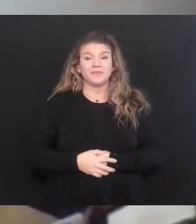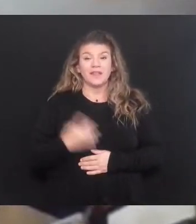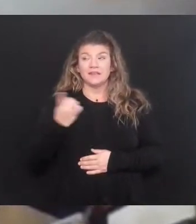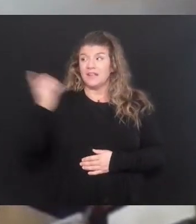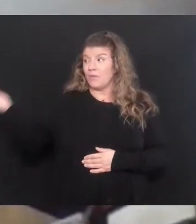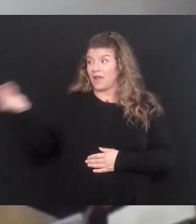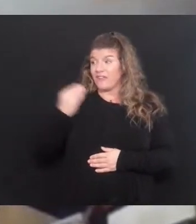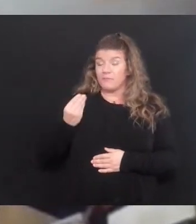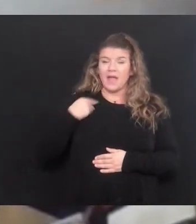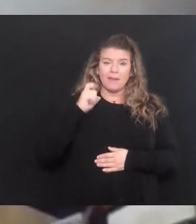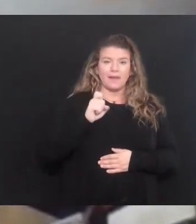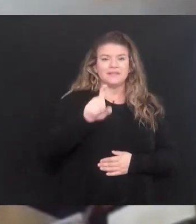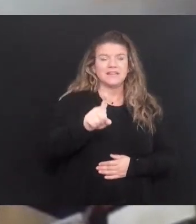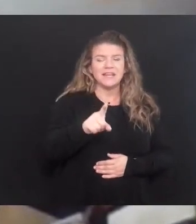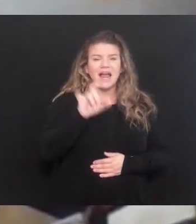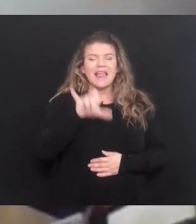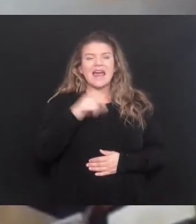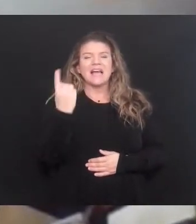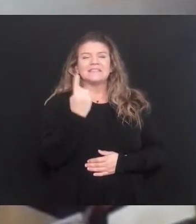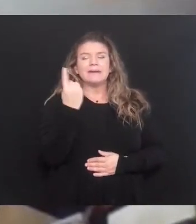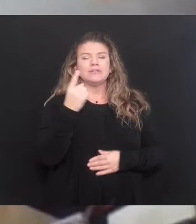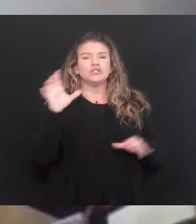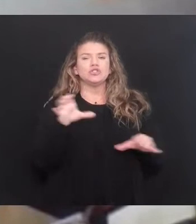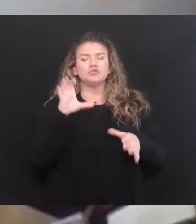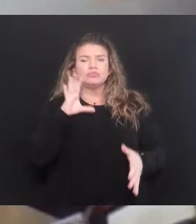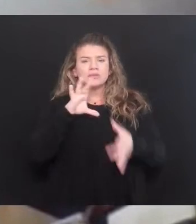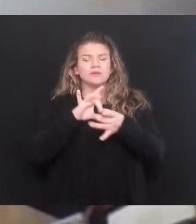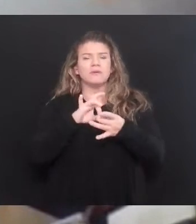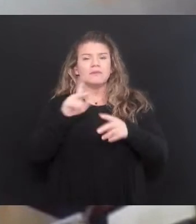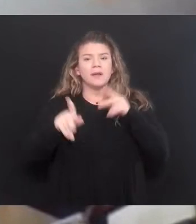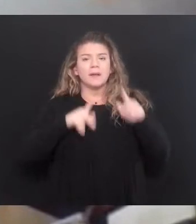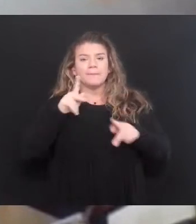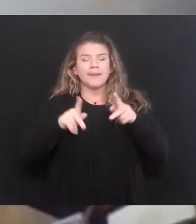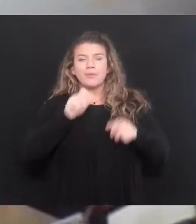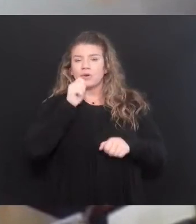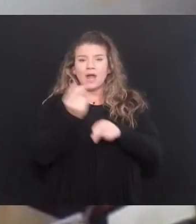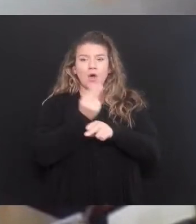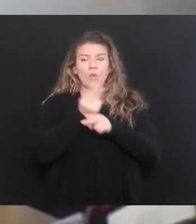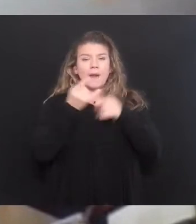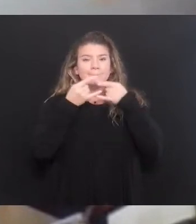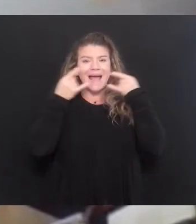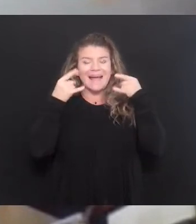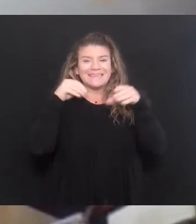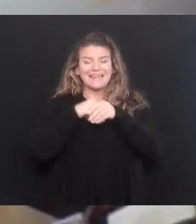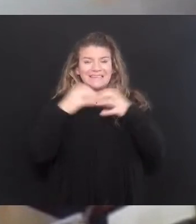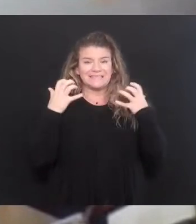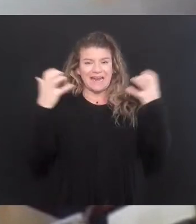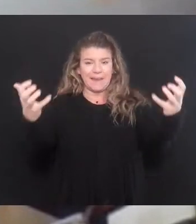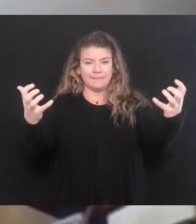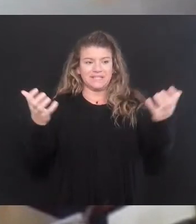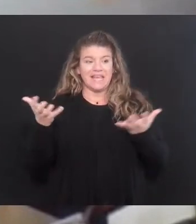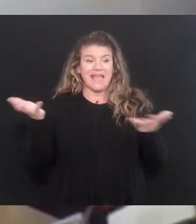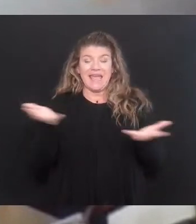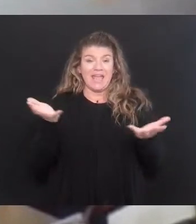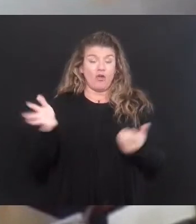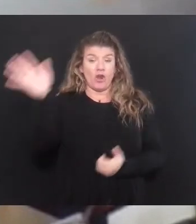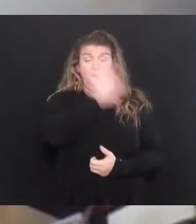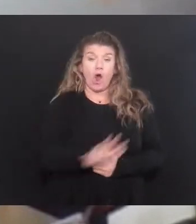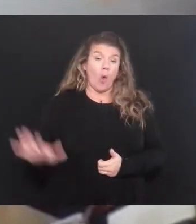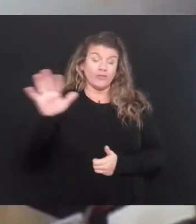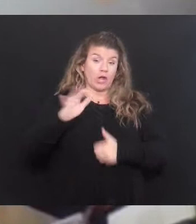me, and it has to do with people not wearing masks in stadiums here and across the country,